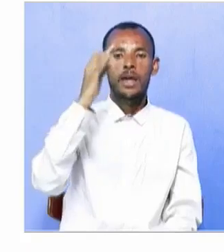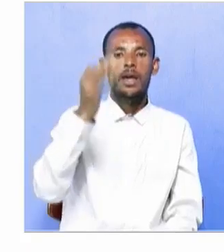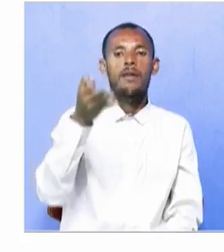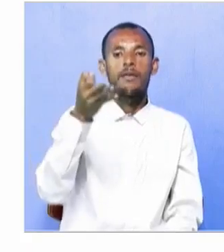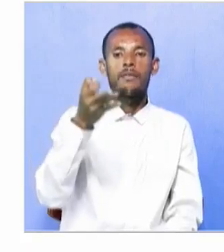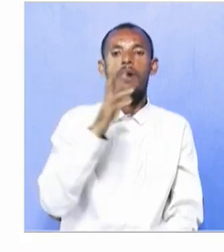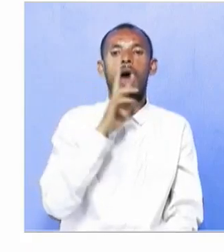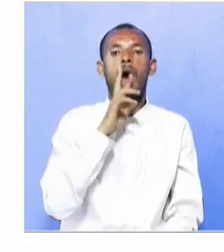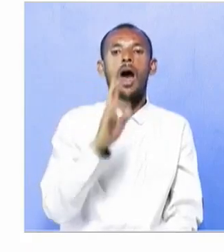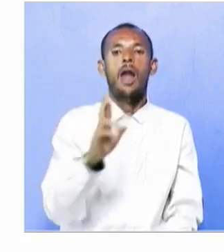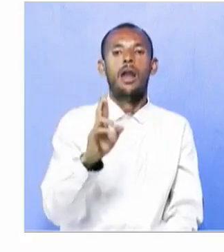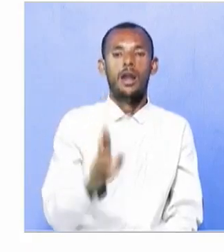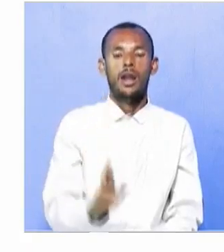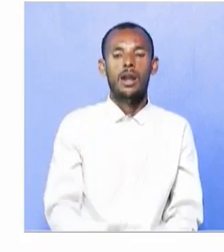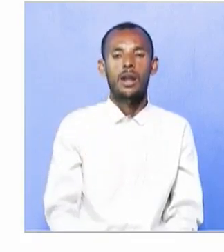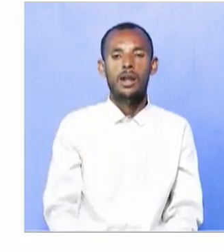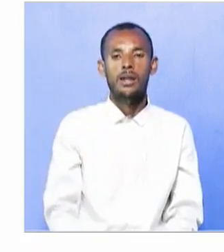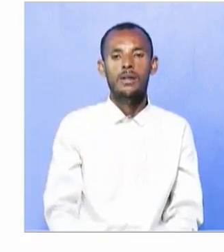are